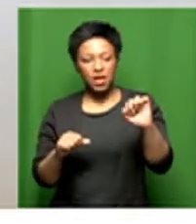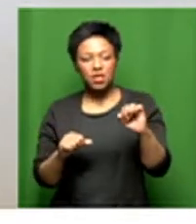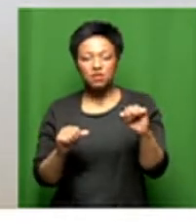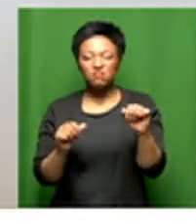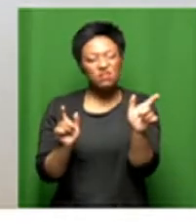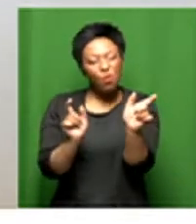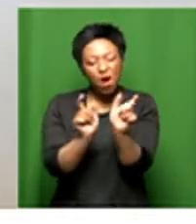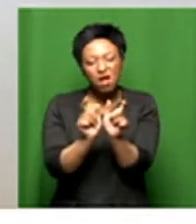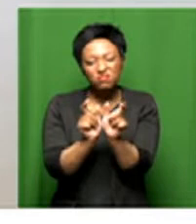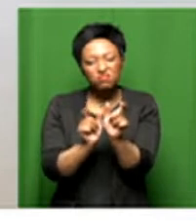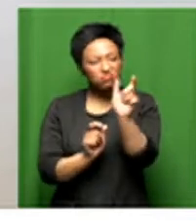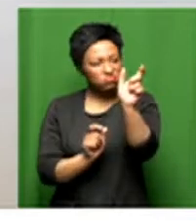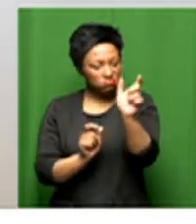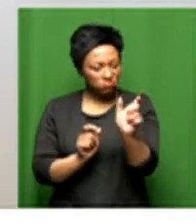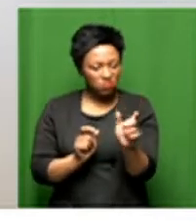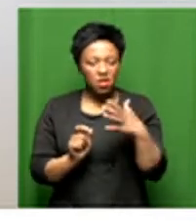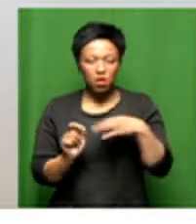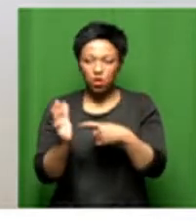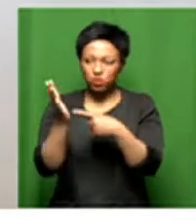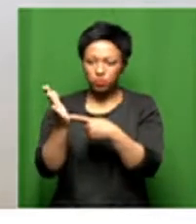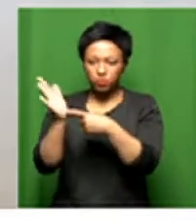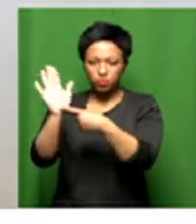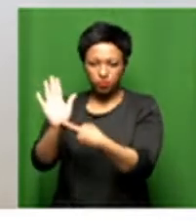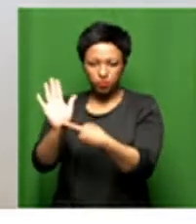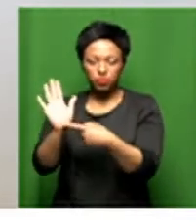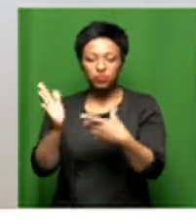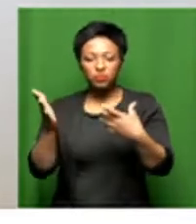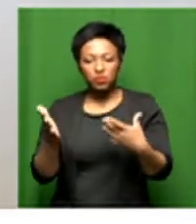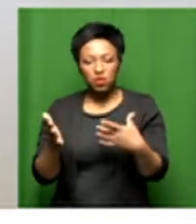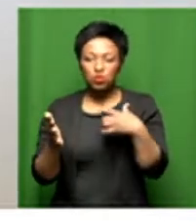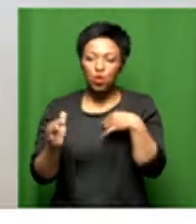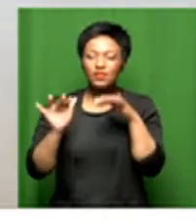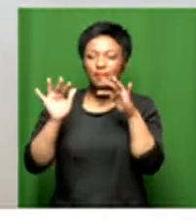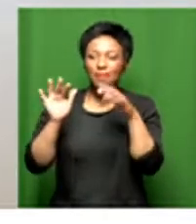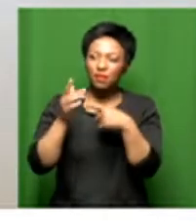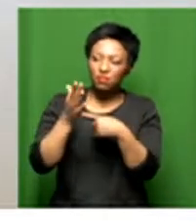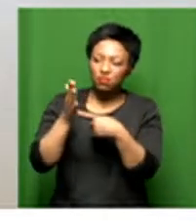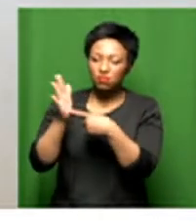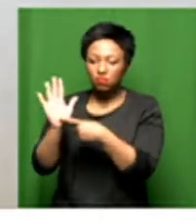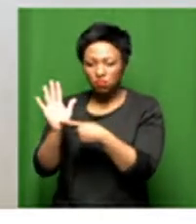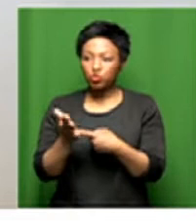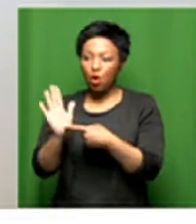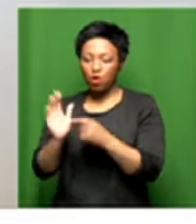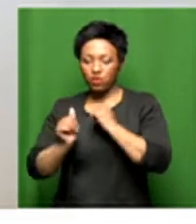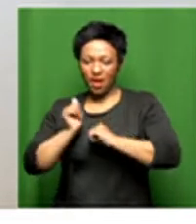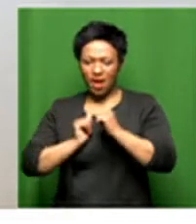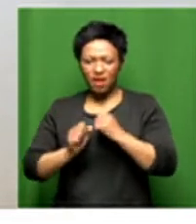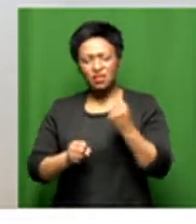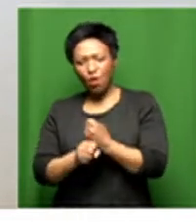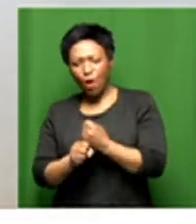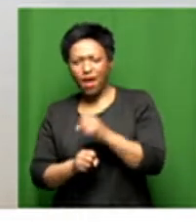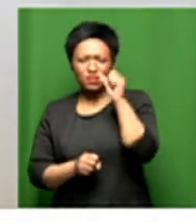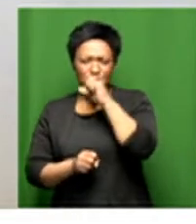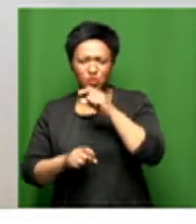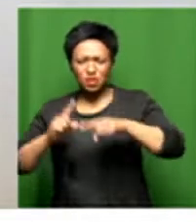Welcome. Good morning. Thanks for having me. Tell us a bit more about the Highway Notice project. What exactly is required from the